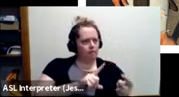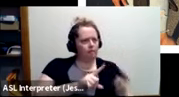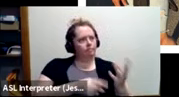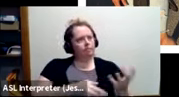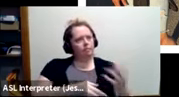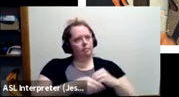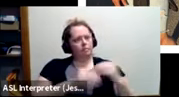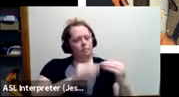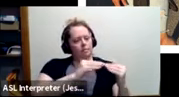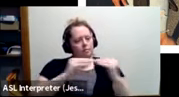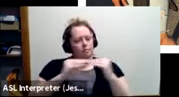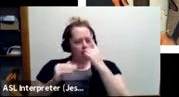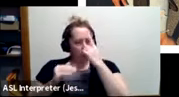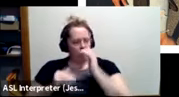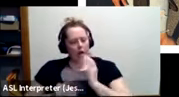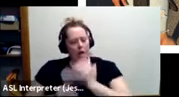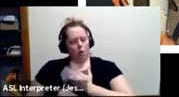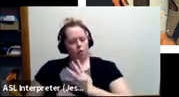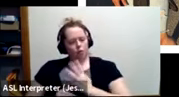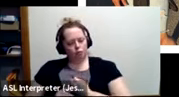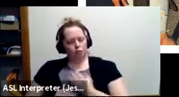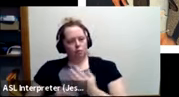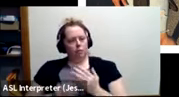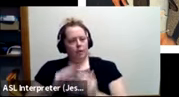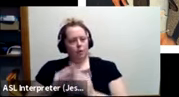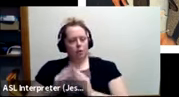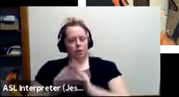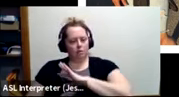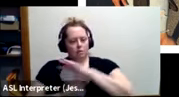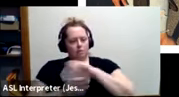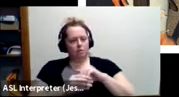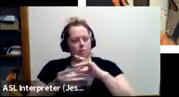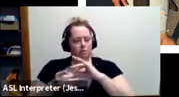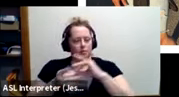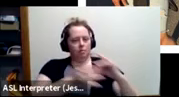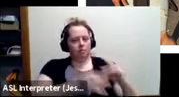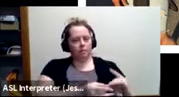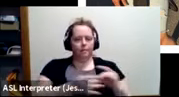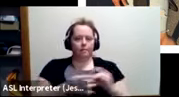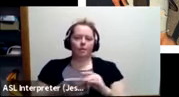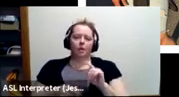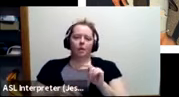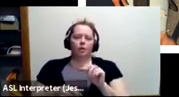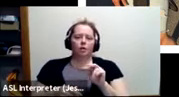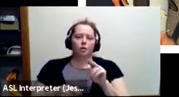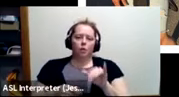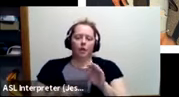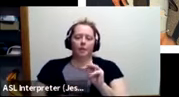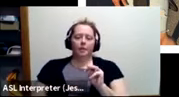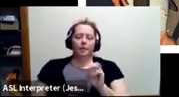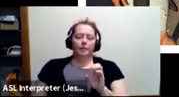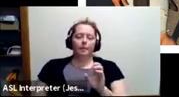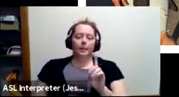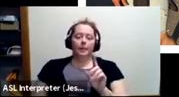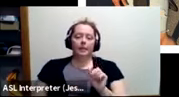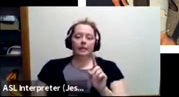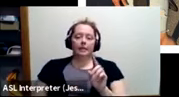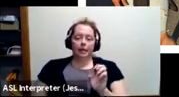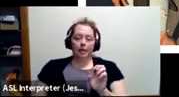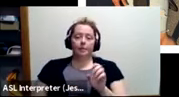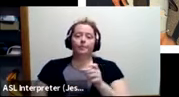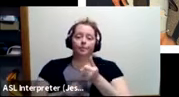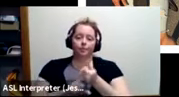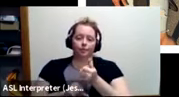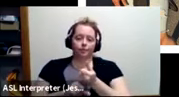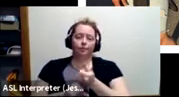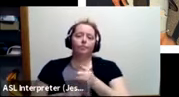Tony McDade is another testament to the need of lifting up and valuing our intersectional trans communities. Tony